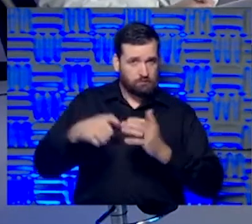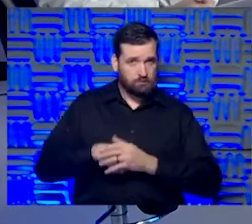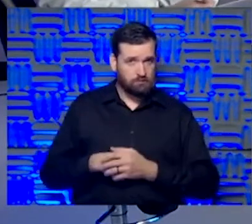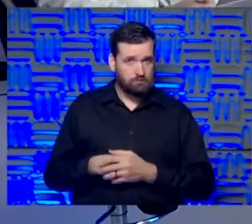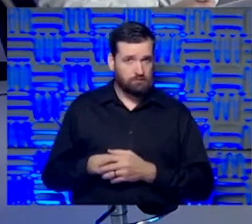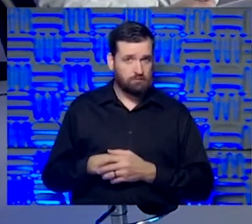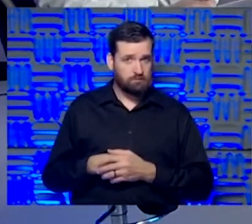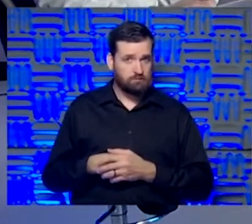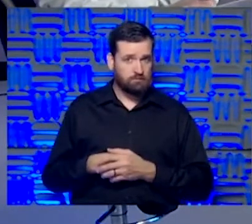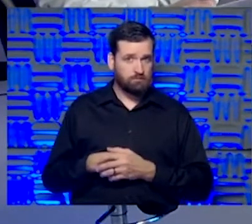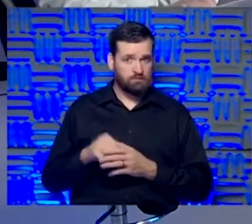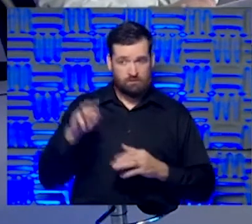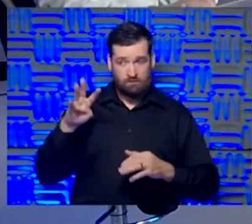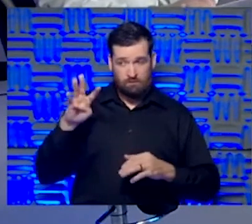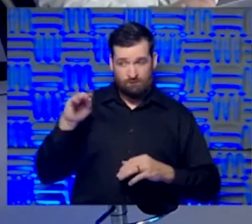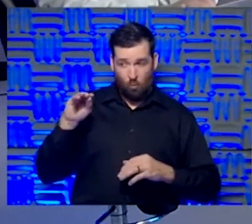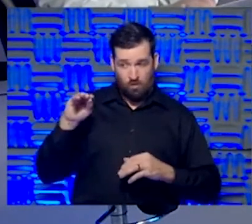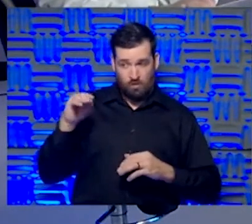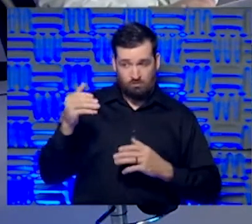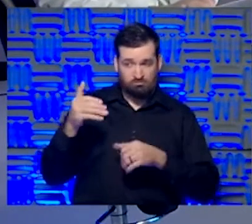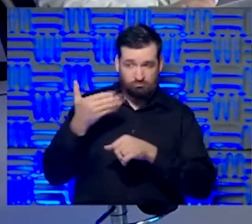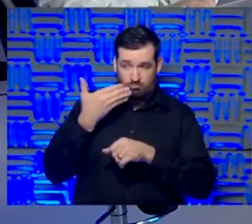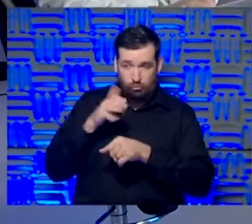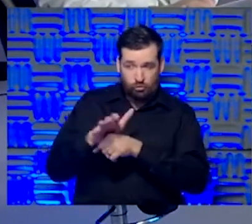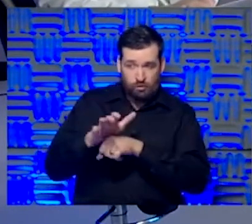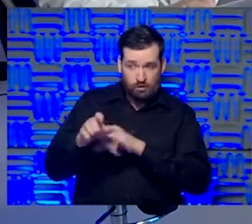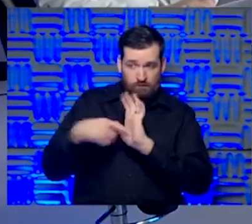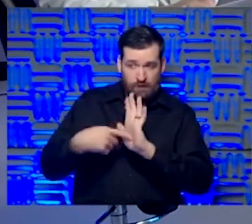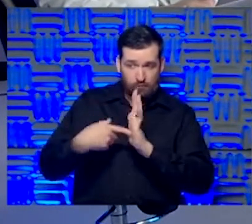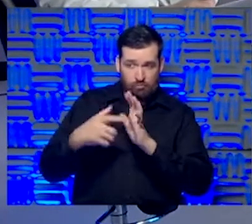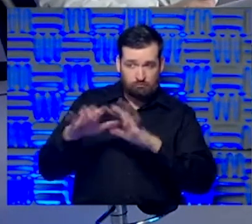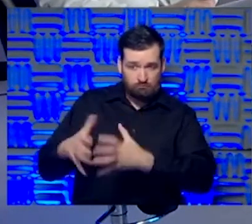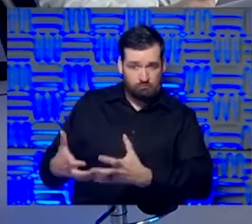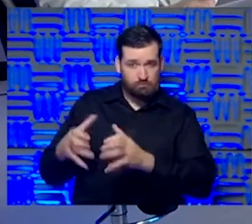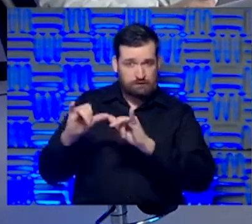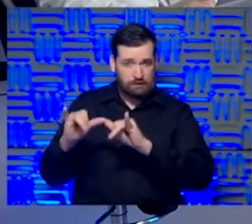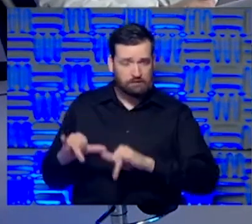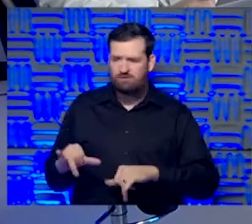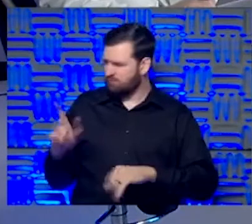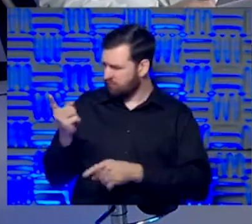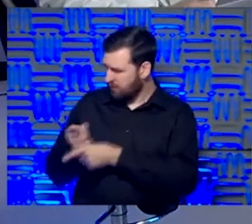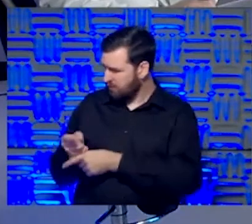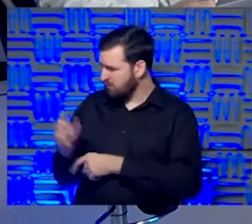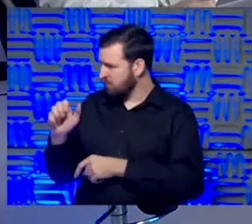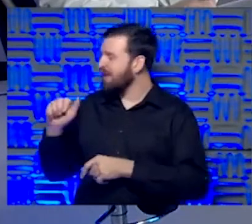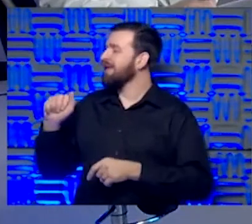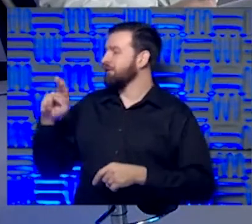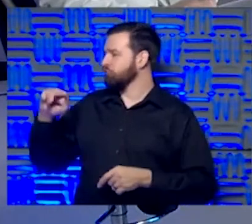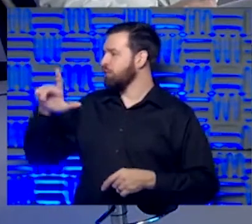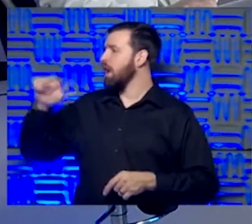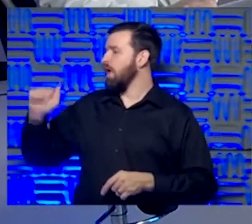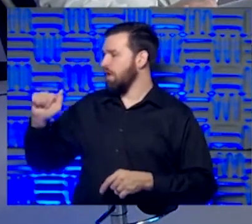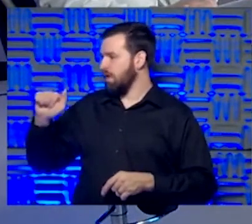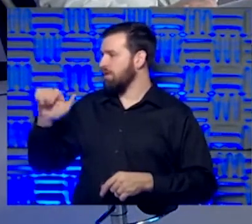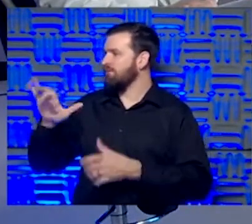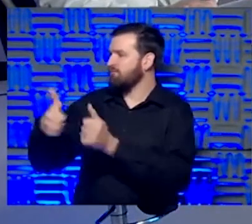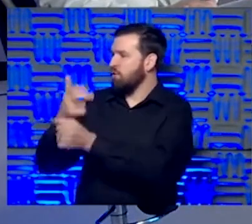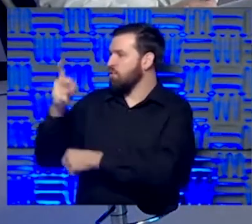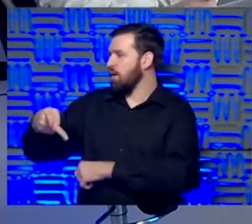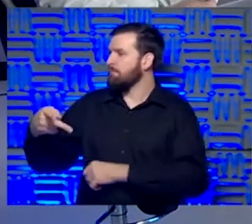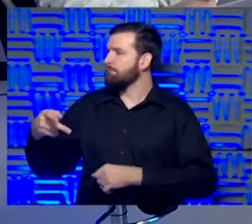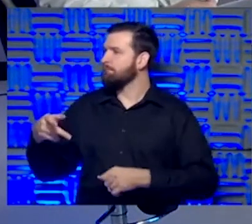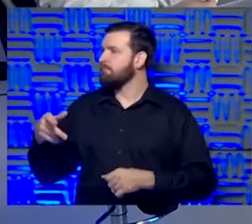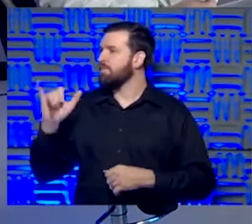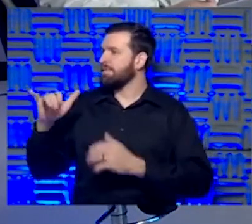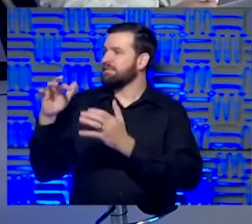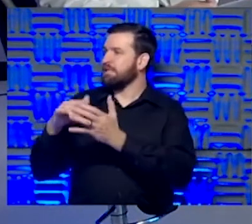is 40 a good sample? 40 All right, people? so there you go. Was it 40 Angela, people? I think this is what we're following up on the